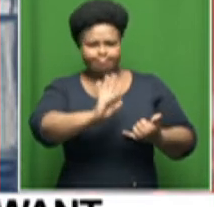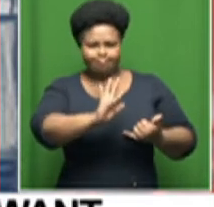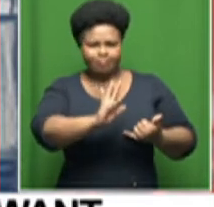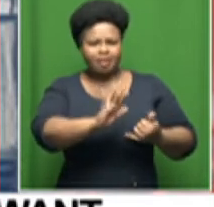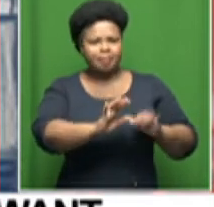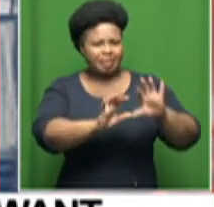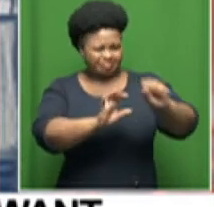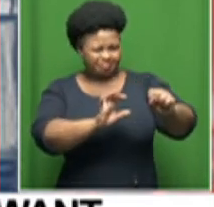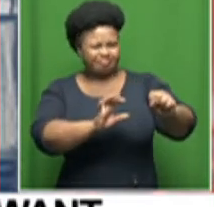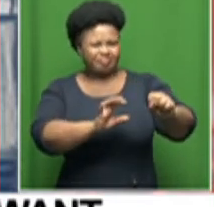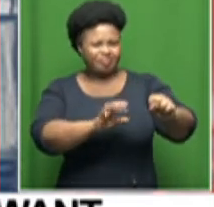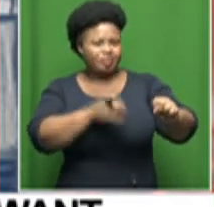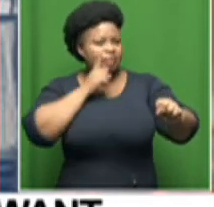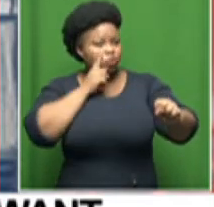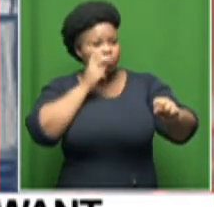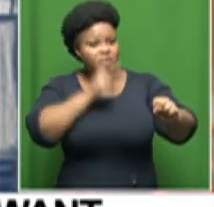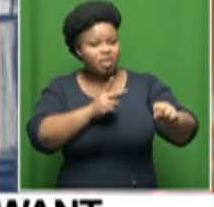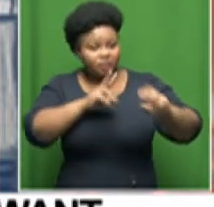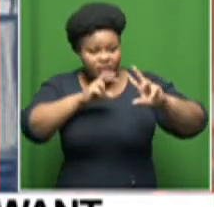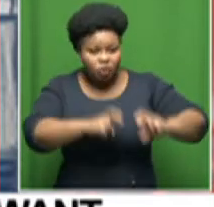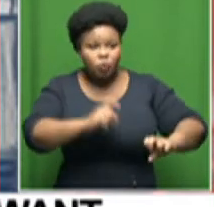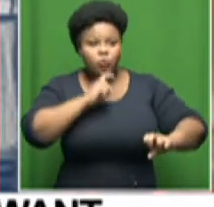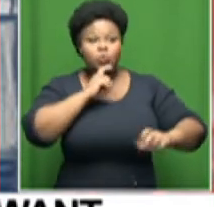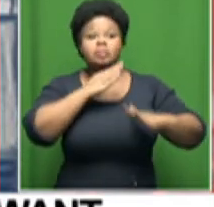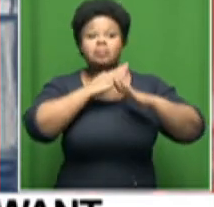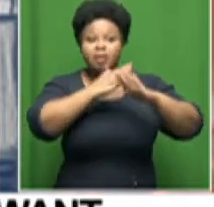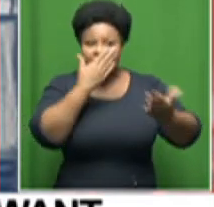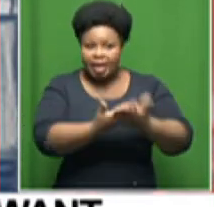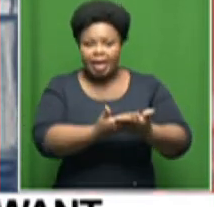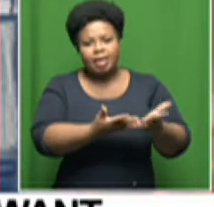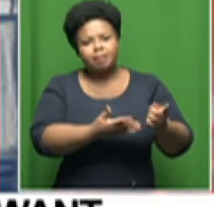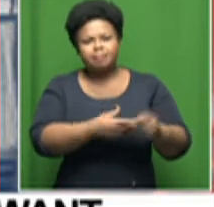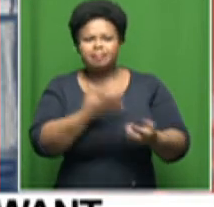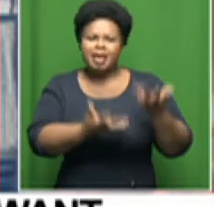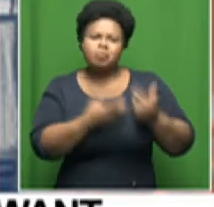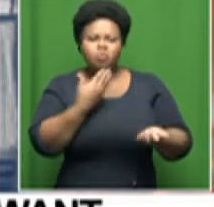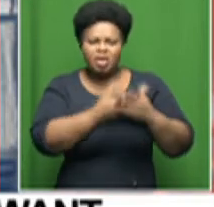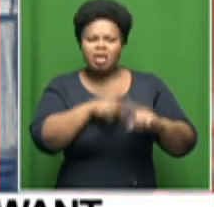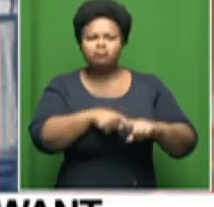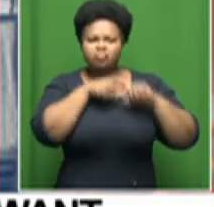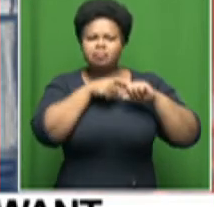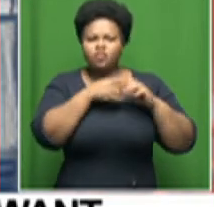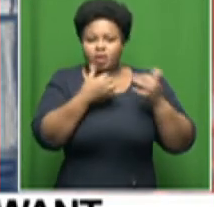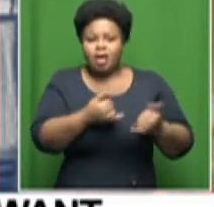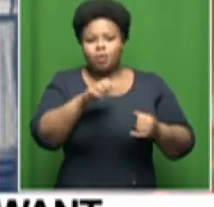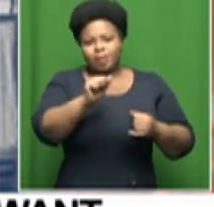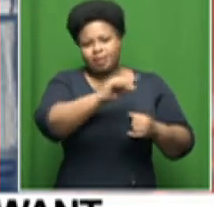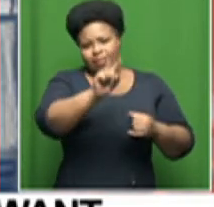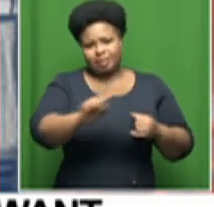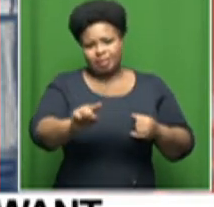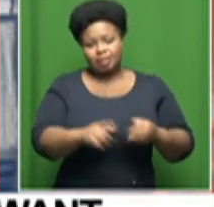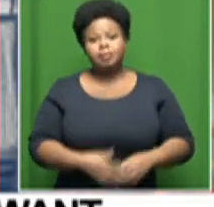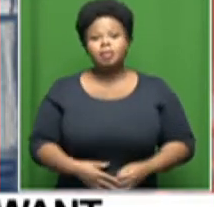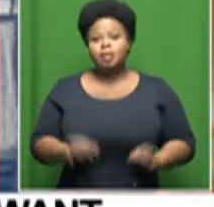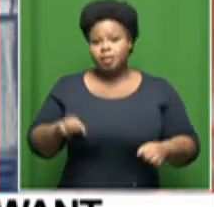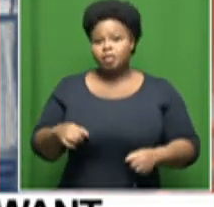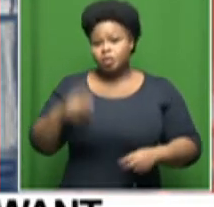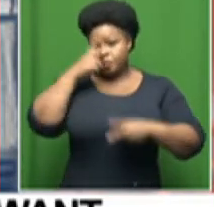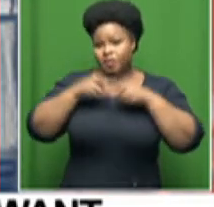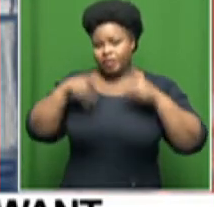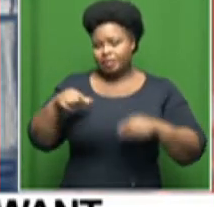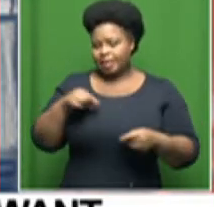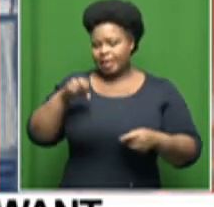fully to see, can we utilize it more effectively? And then obviously there's very optimistic news which Professor Glenda Gray